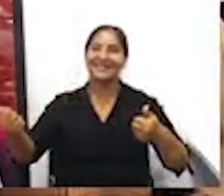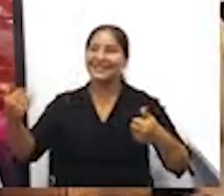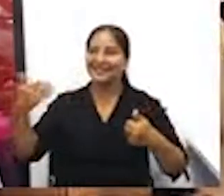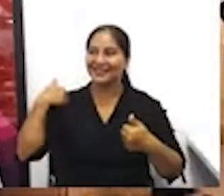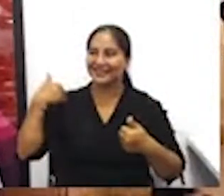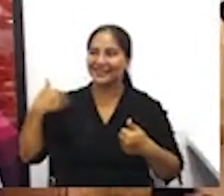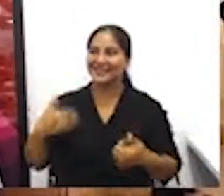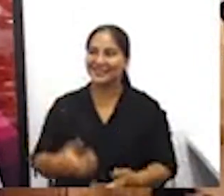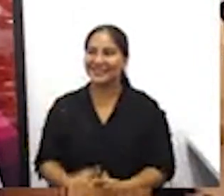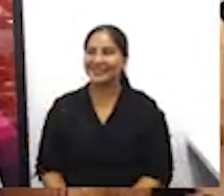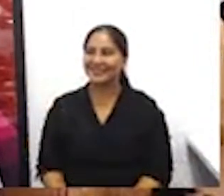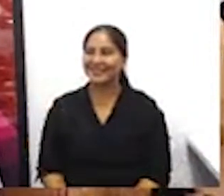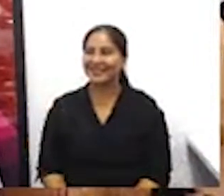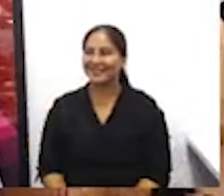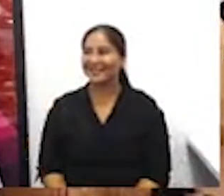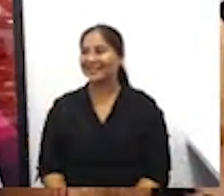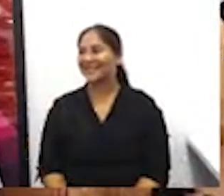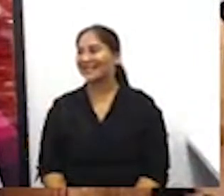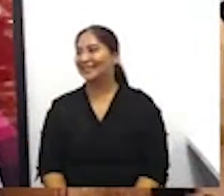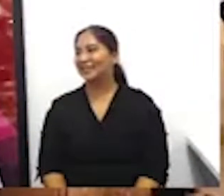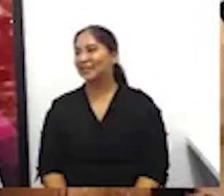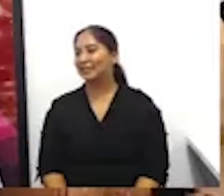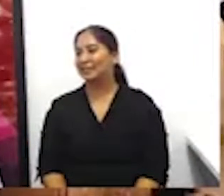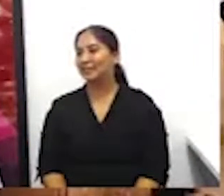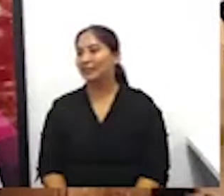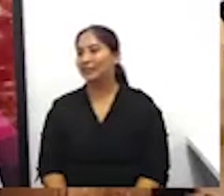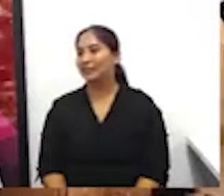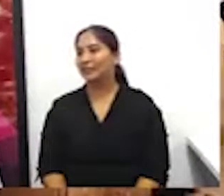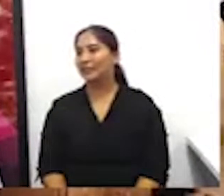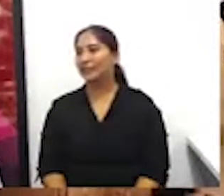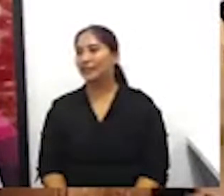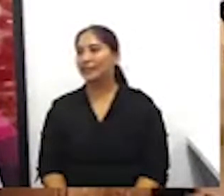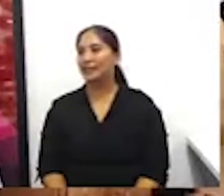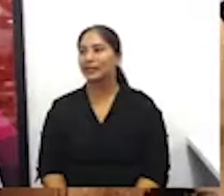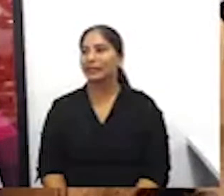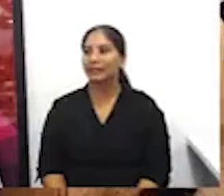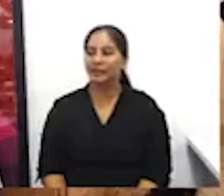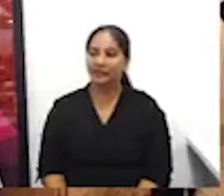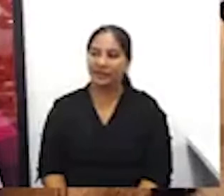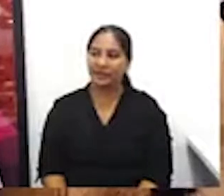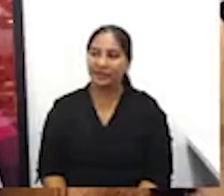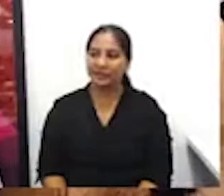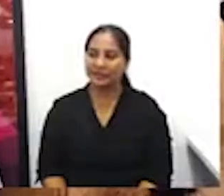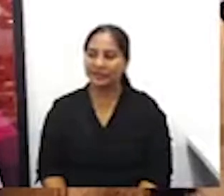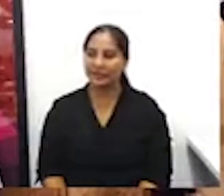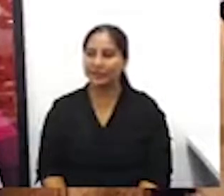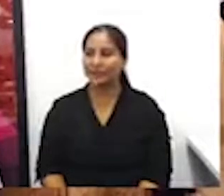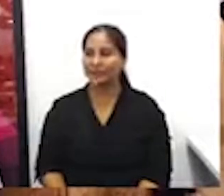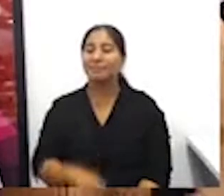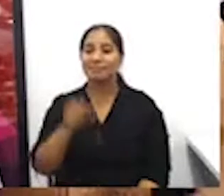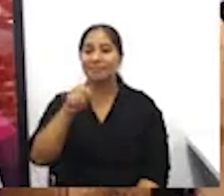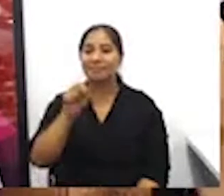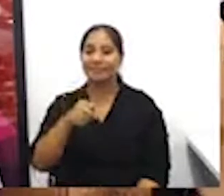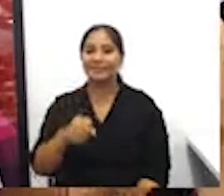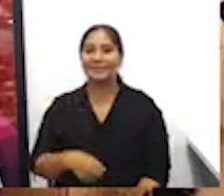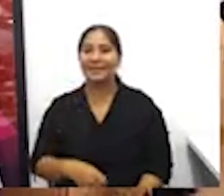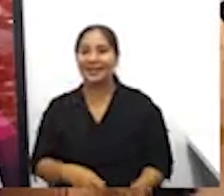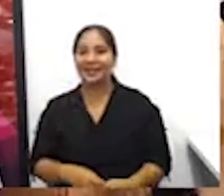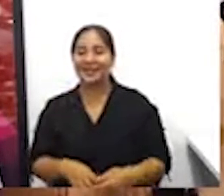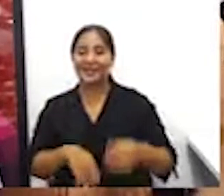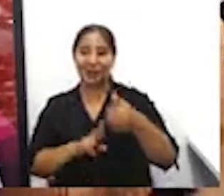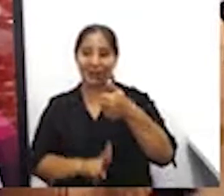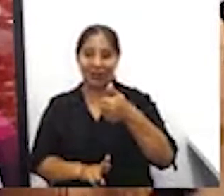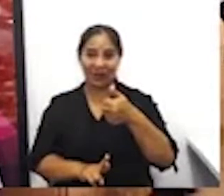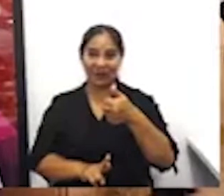I mean, you know, from my perspective anyway, I'm not a Deputy Secretary of State, so I can't answer on her